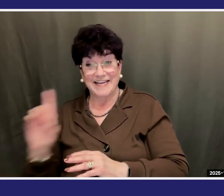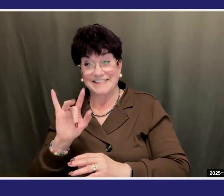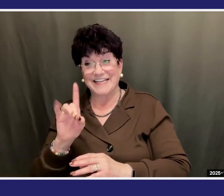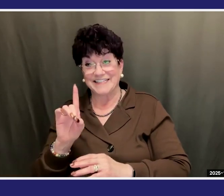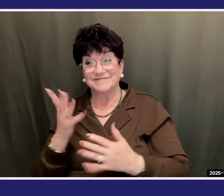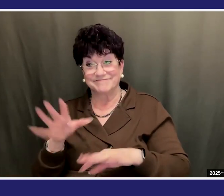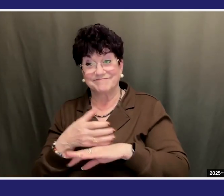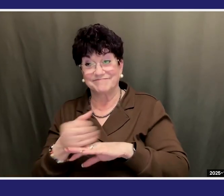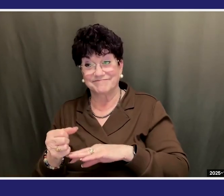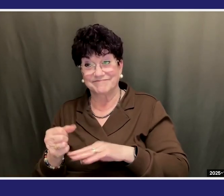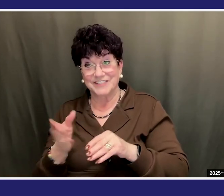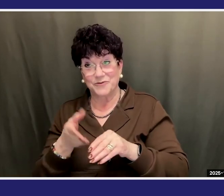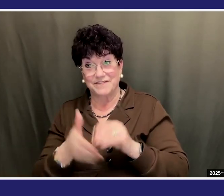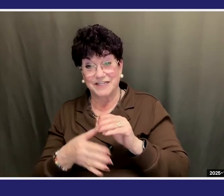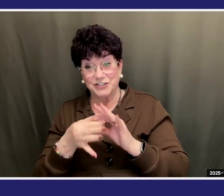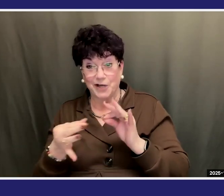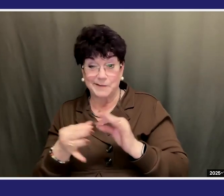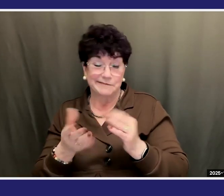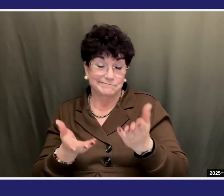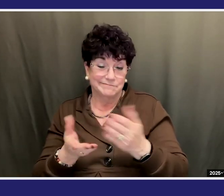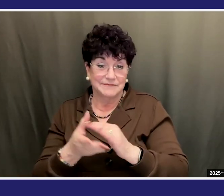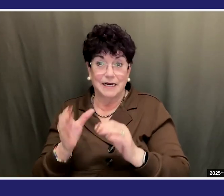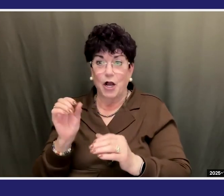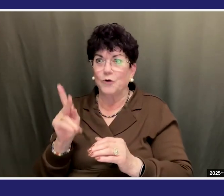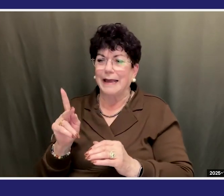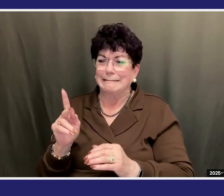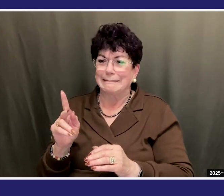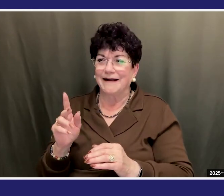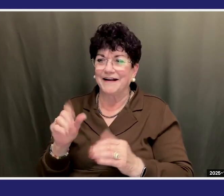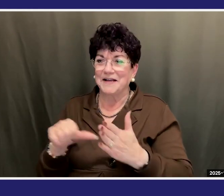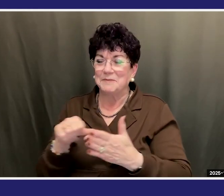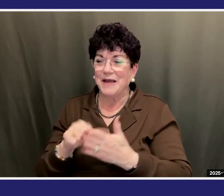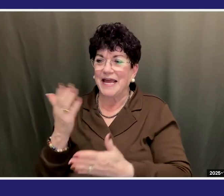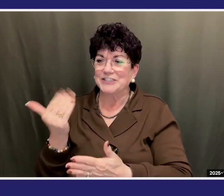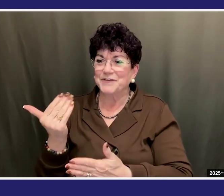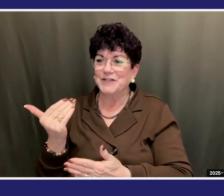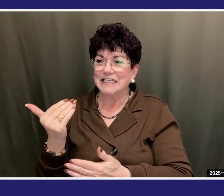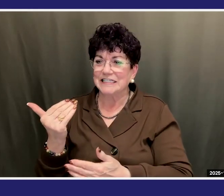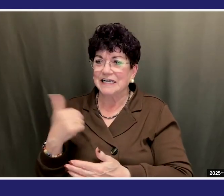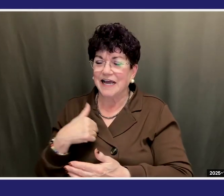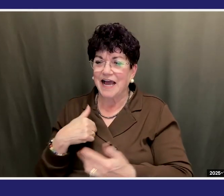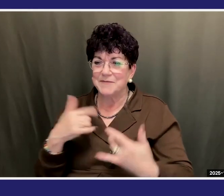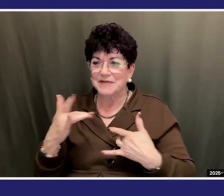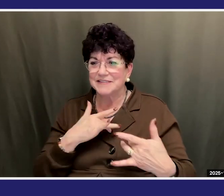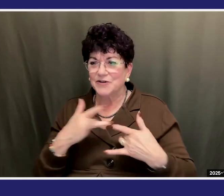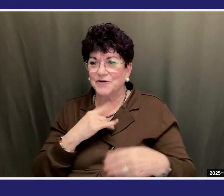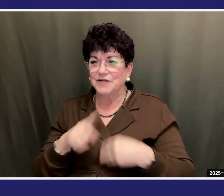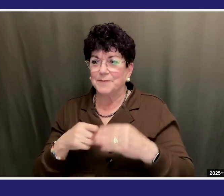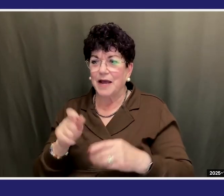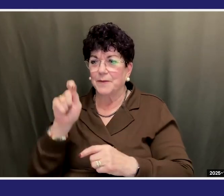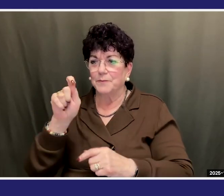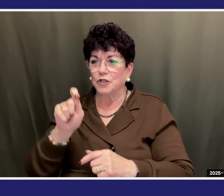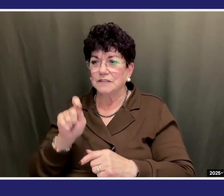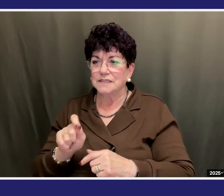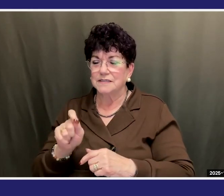It has. If you want to conclude your comment, though, that's fine. Okay, I just on page 15, I am concerned about the bullets under